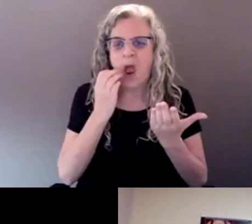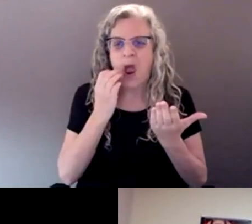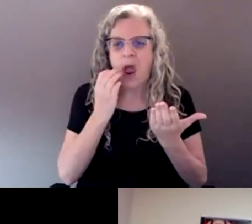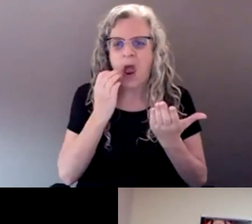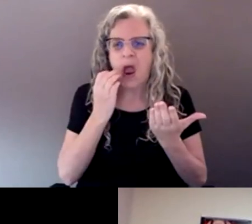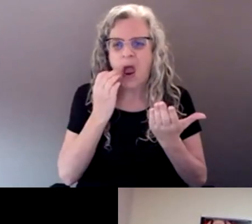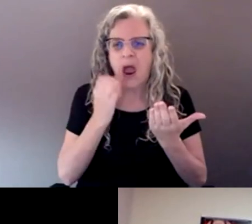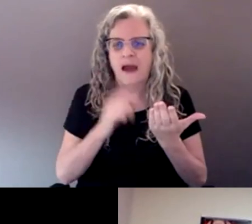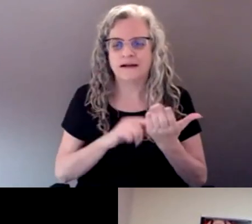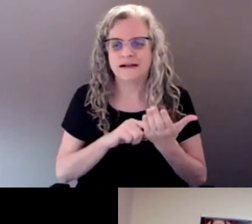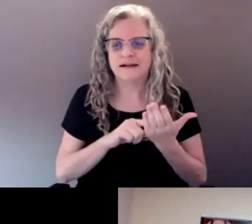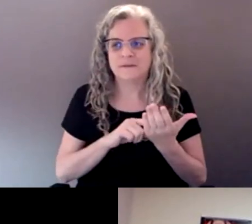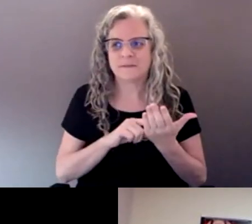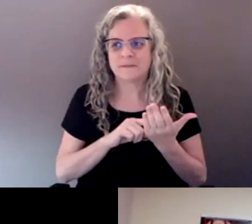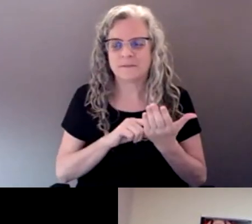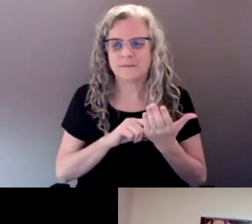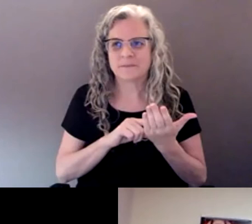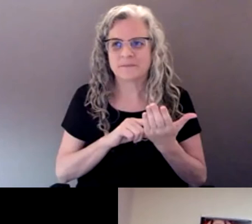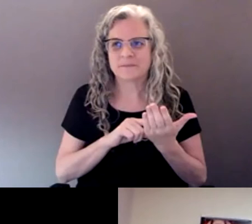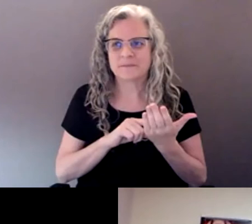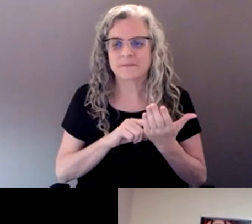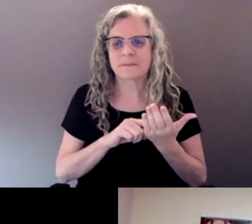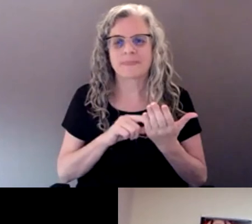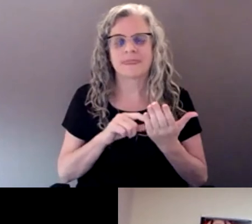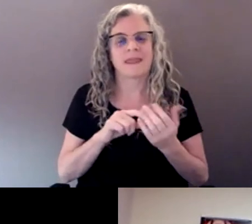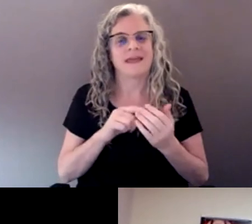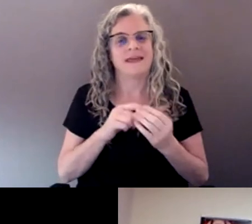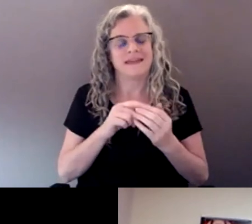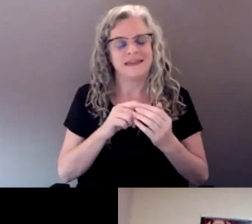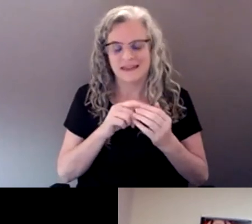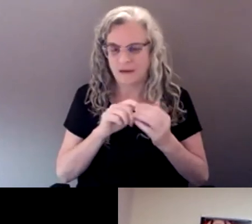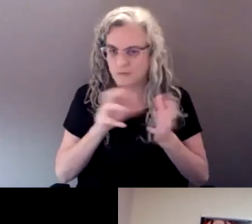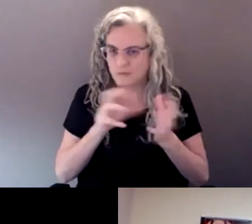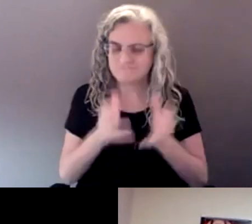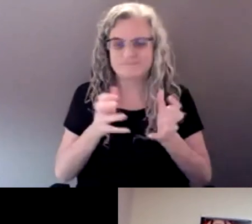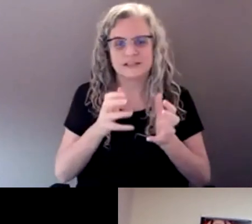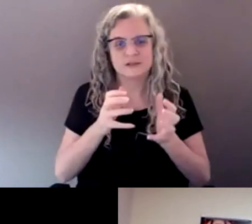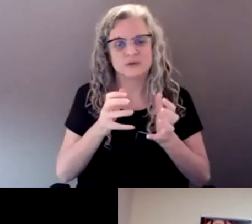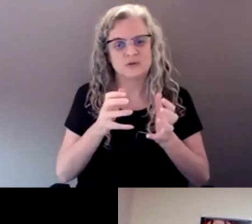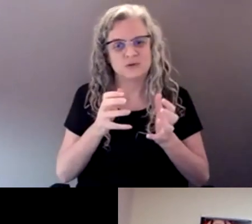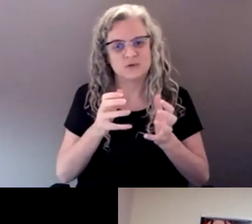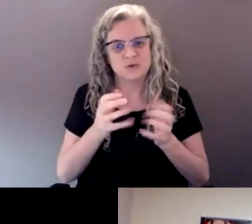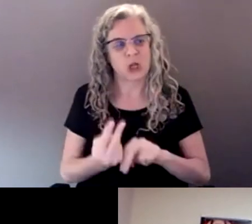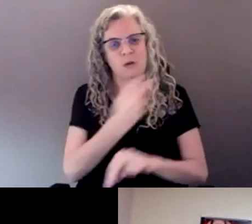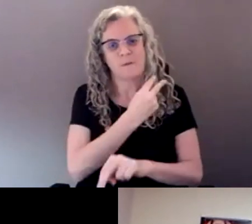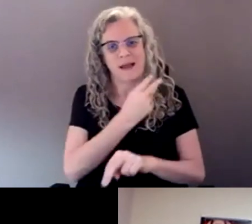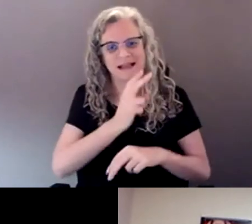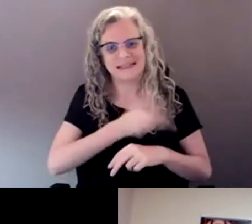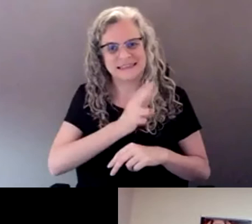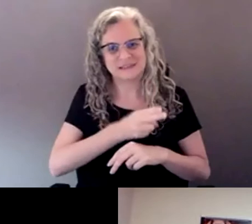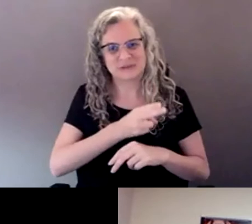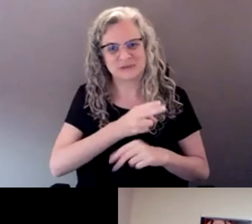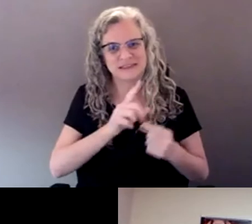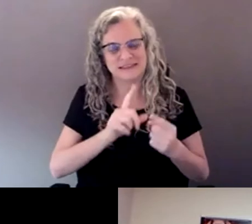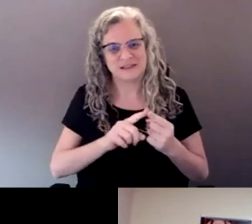the infinite potential of history to make us question our certainties. It can also reinforce our certainties. And